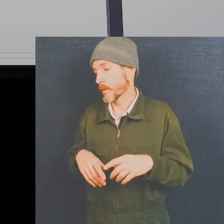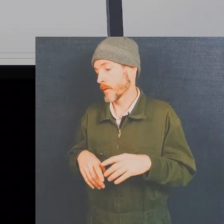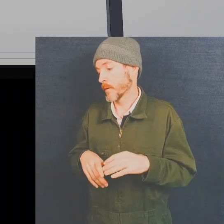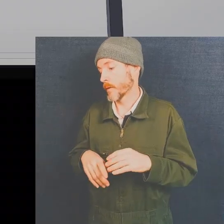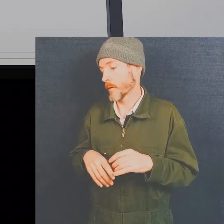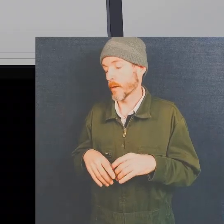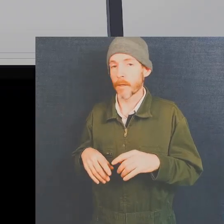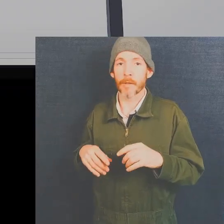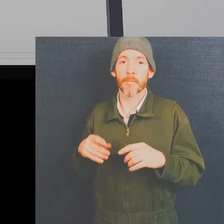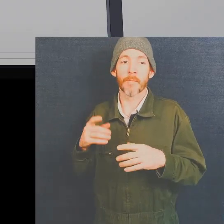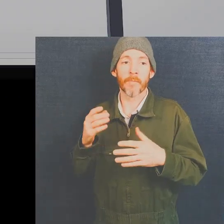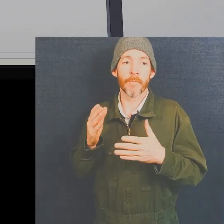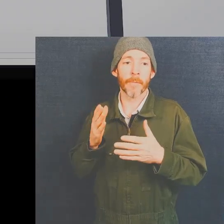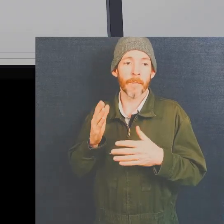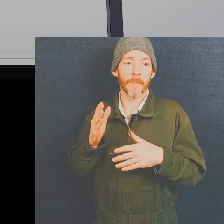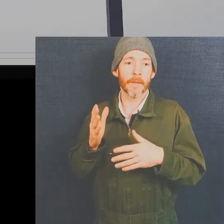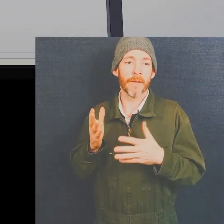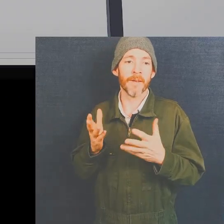lights.